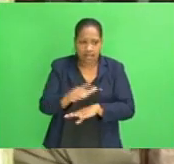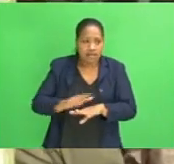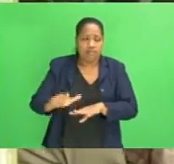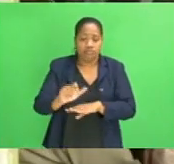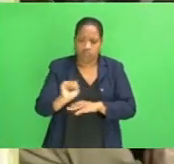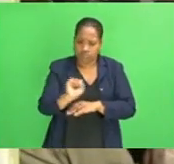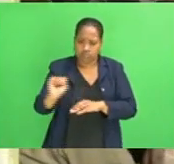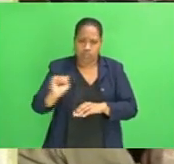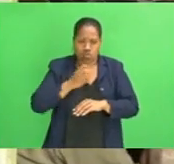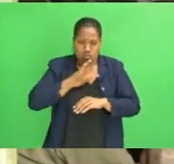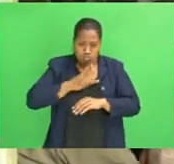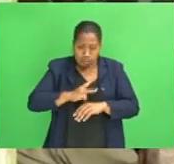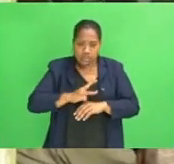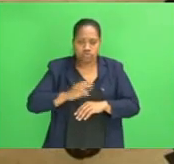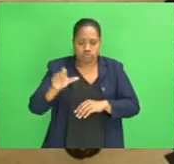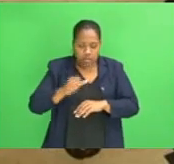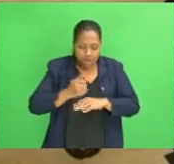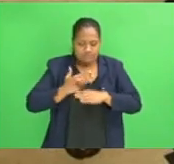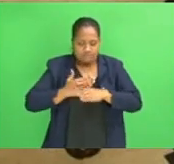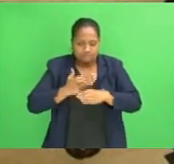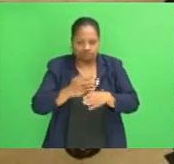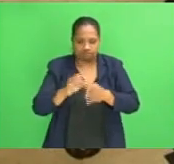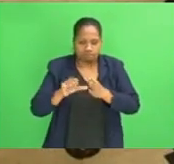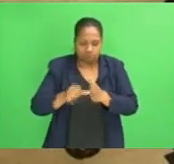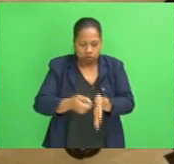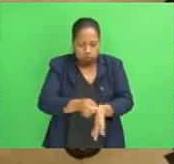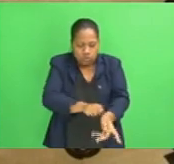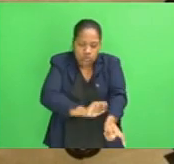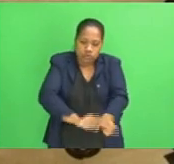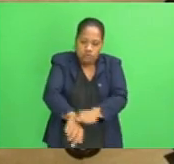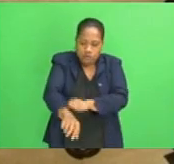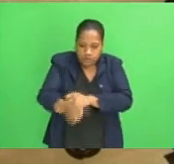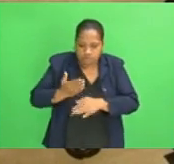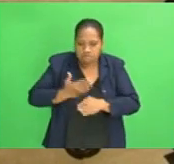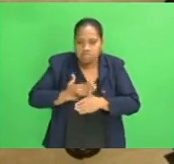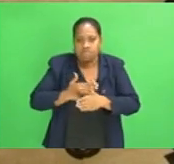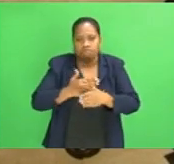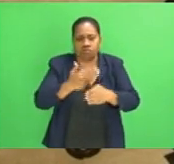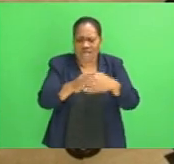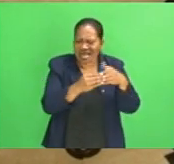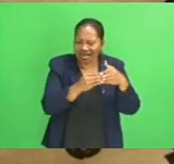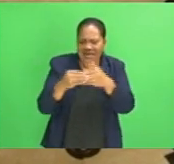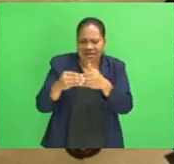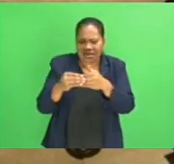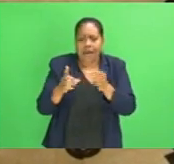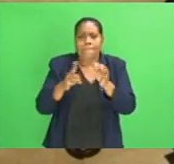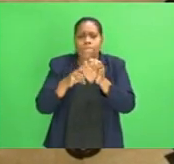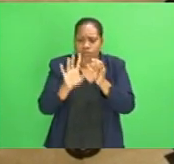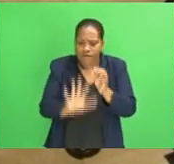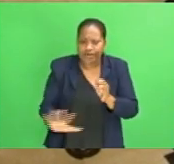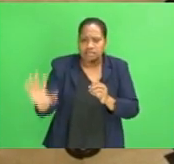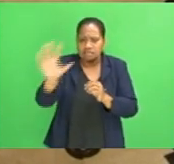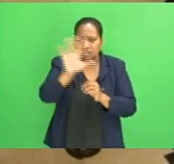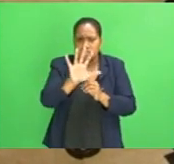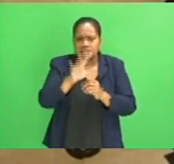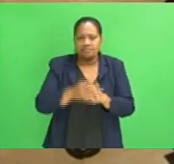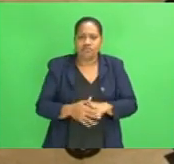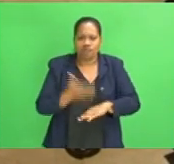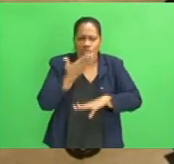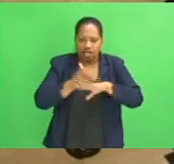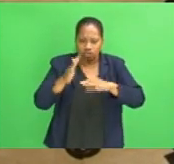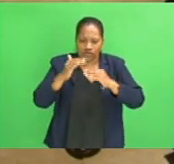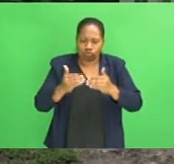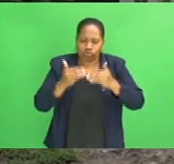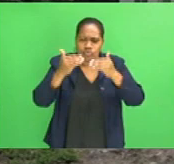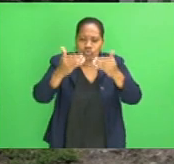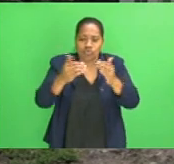willingness to work hard for achievement rewards, and lead this province into a new era of